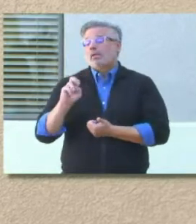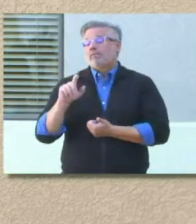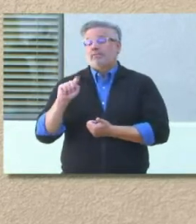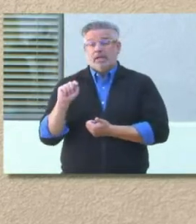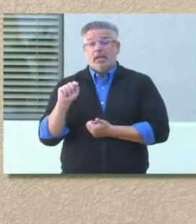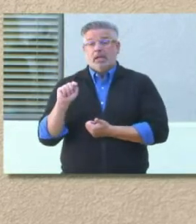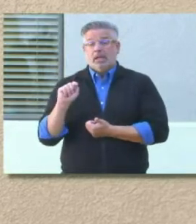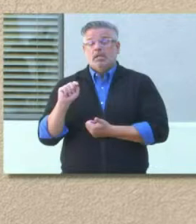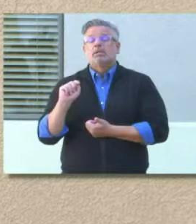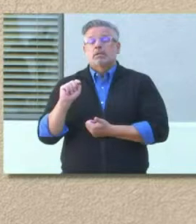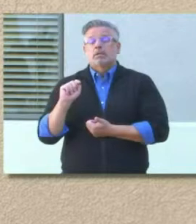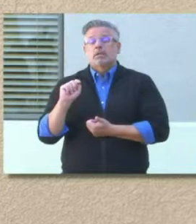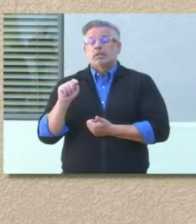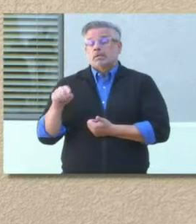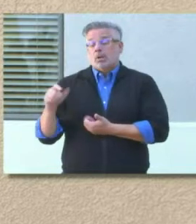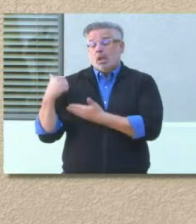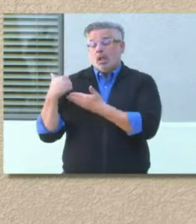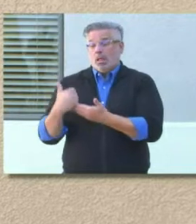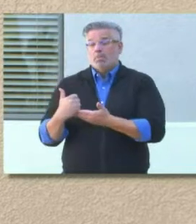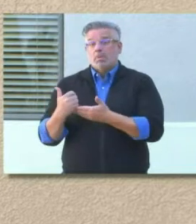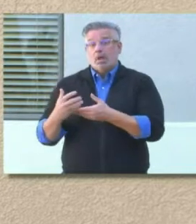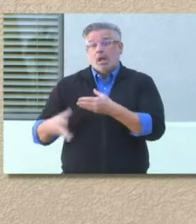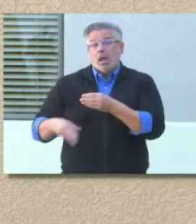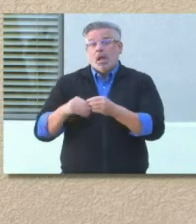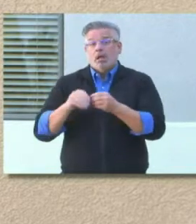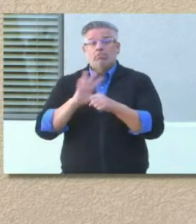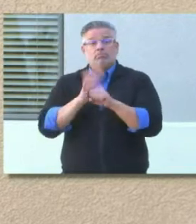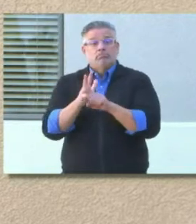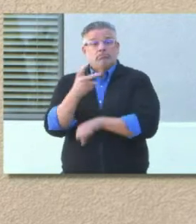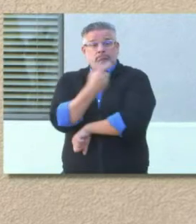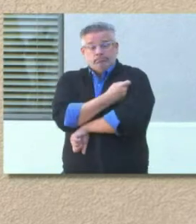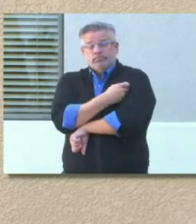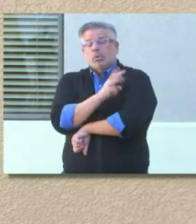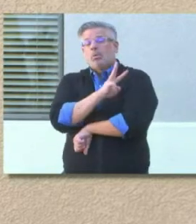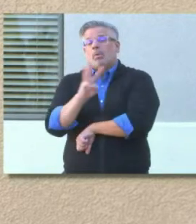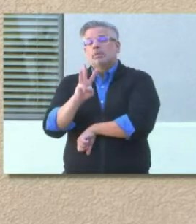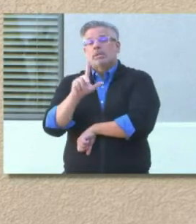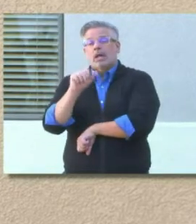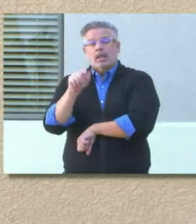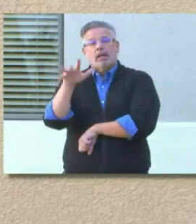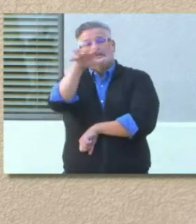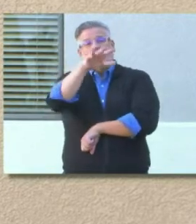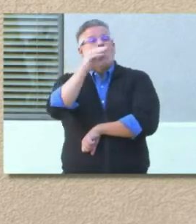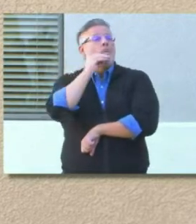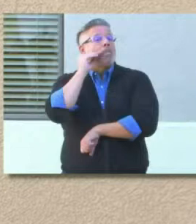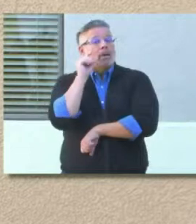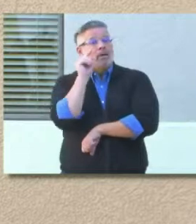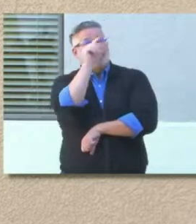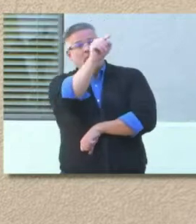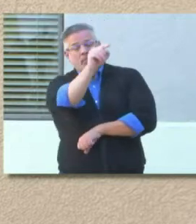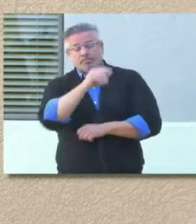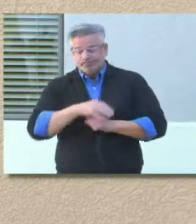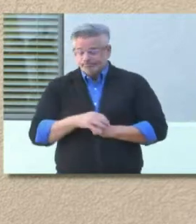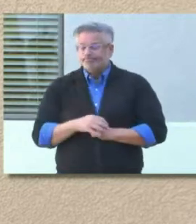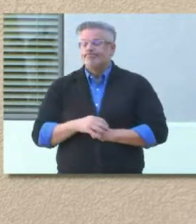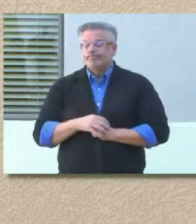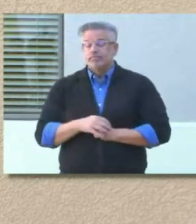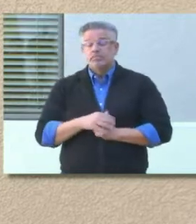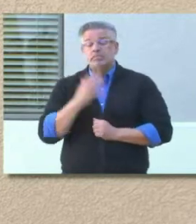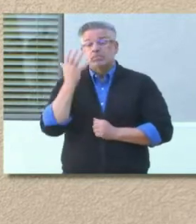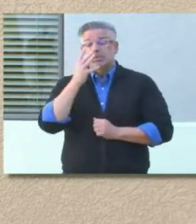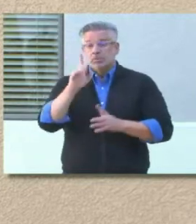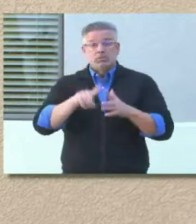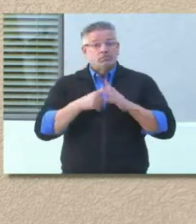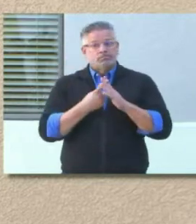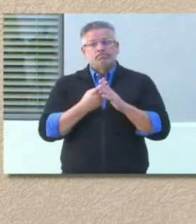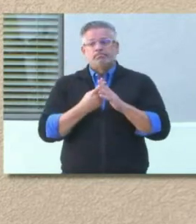partners to help vaccinate the folks in our West LA Veterans Home to great effect there at the